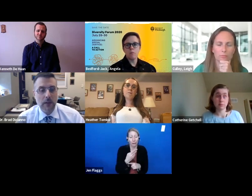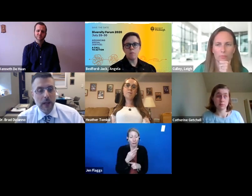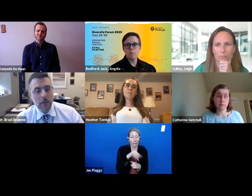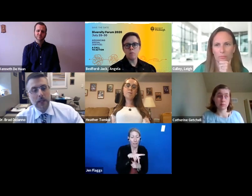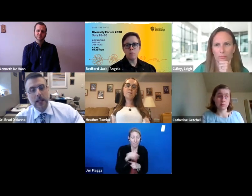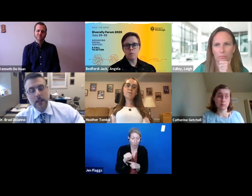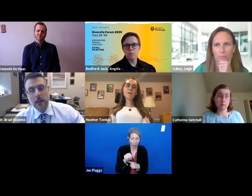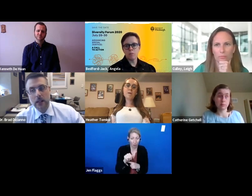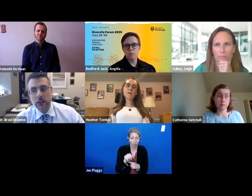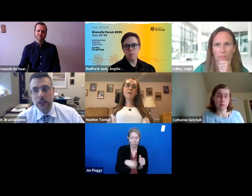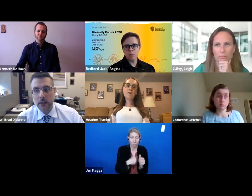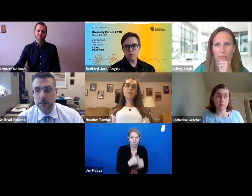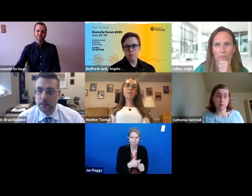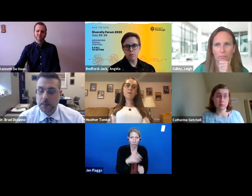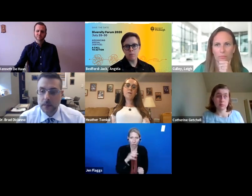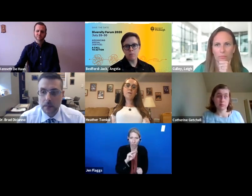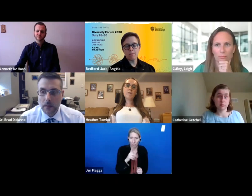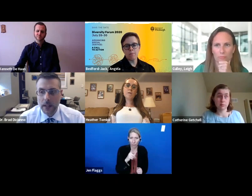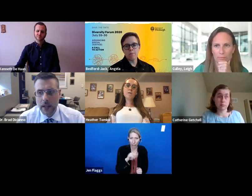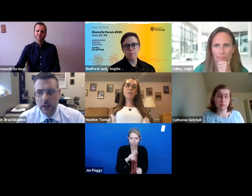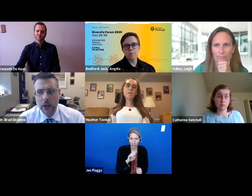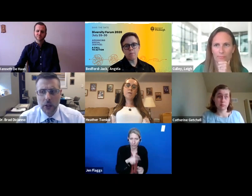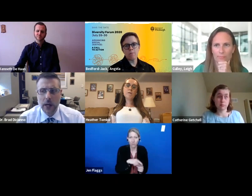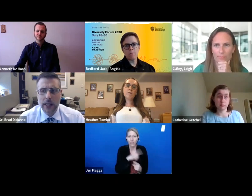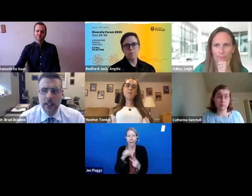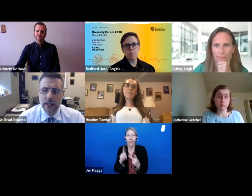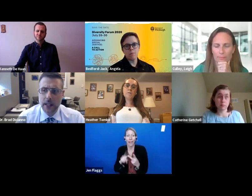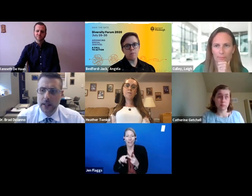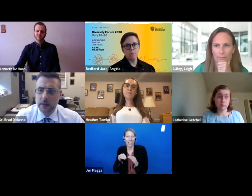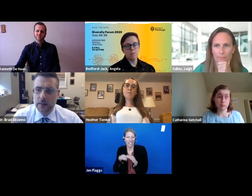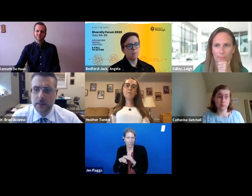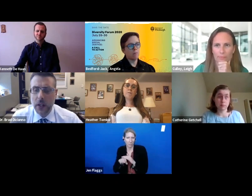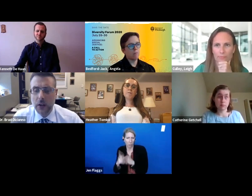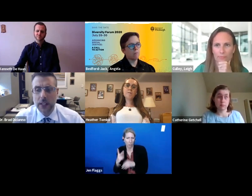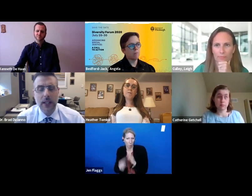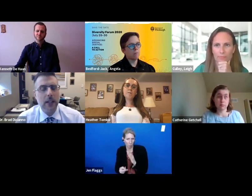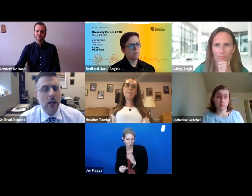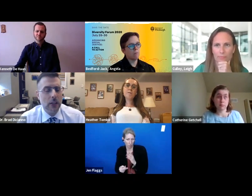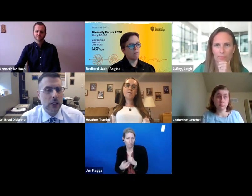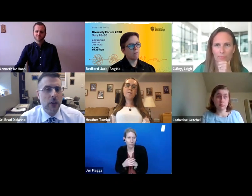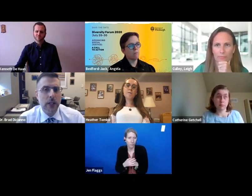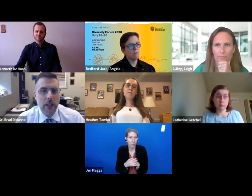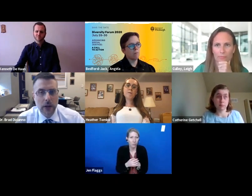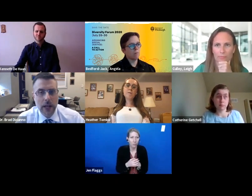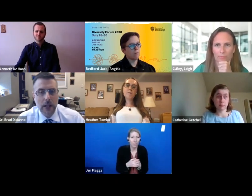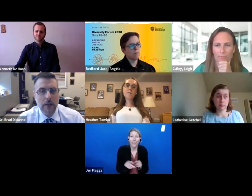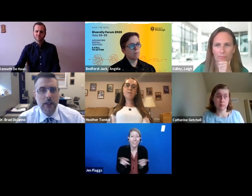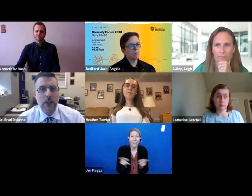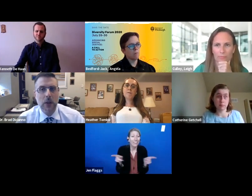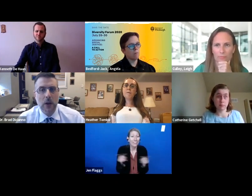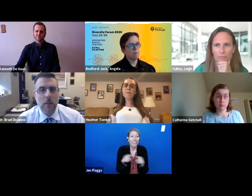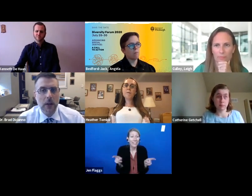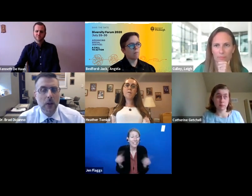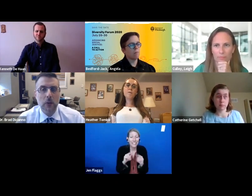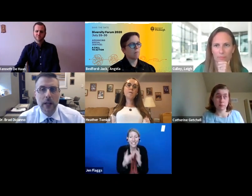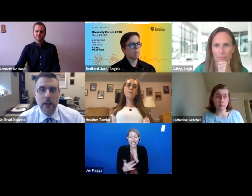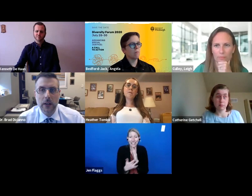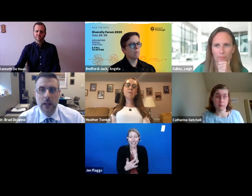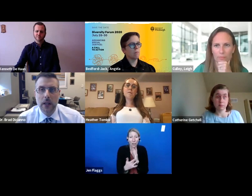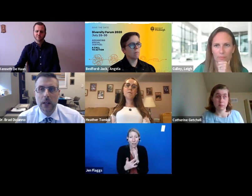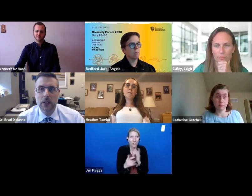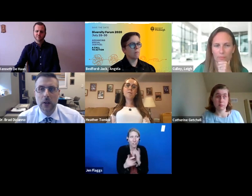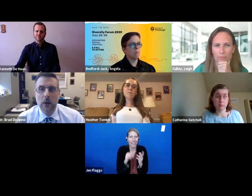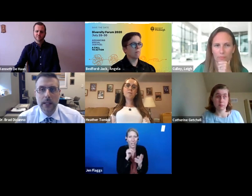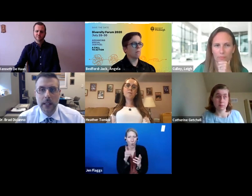as we're developing technologies. And the other issue I see is that, you know, these technologies don't integrate, obviously, with our medical